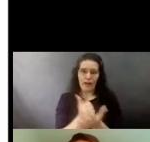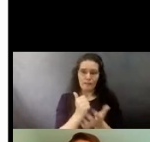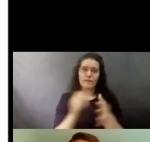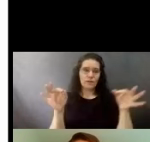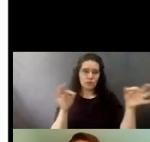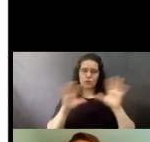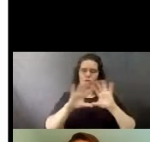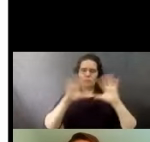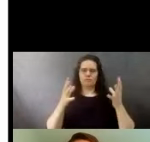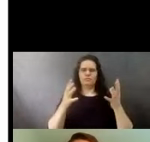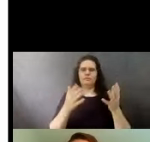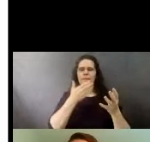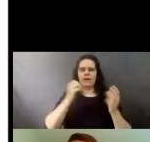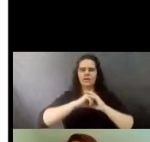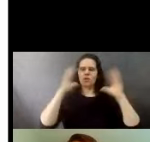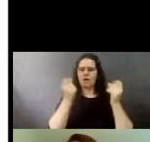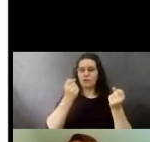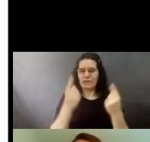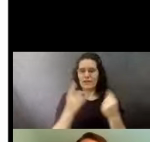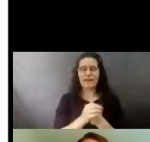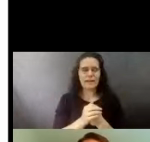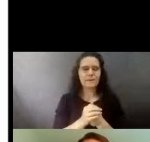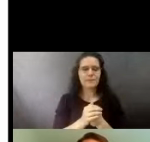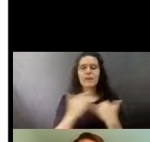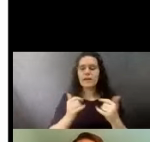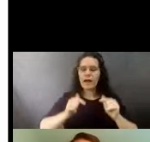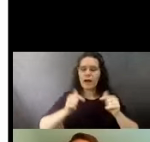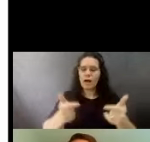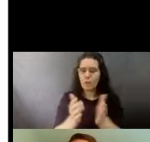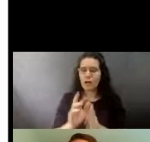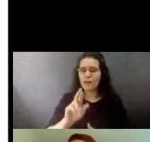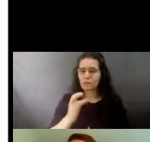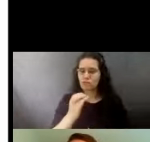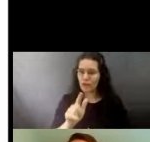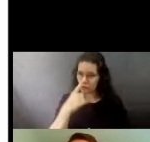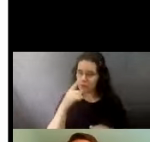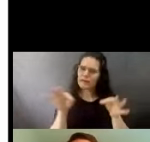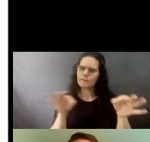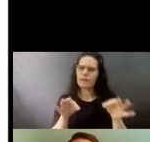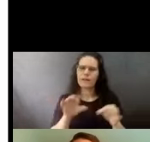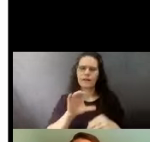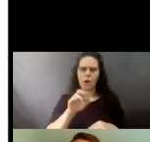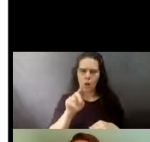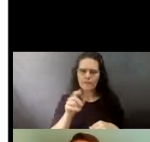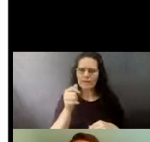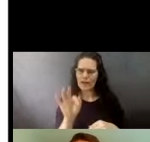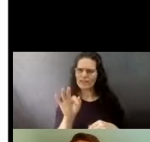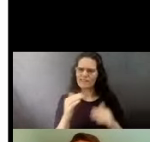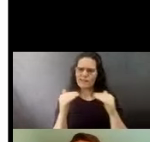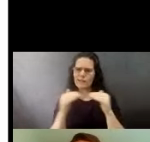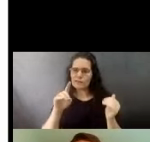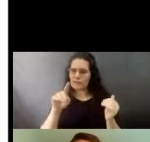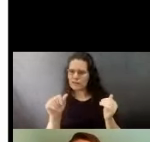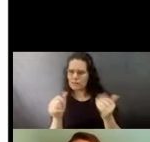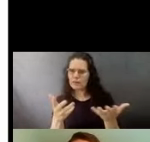going to turn it over to Rachel and ask her to talk a bit about COVID-19 as a disability, where things stand.